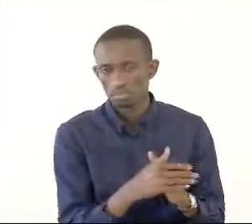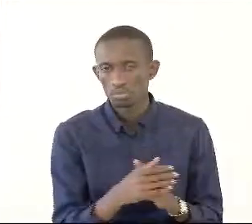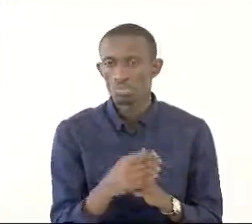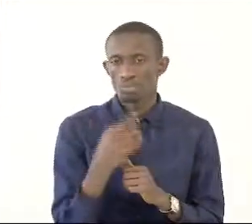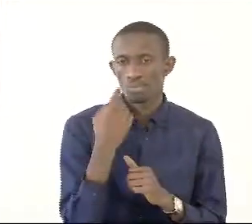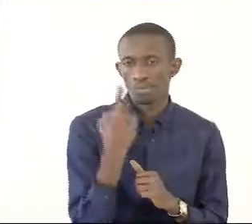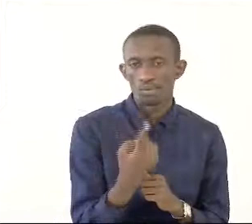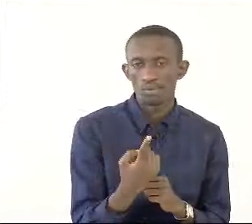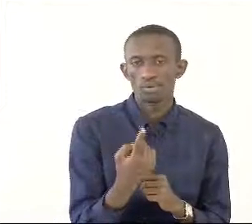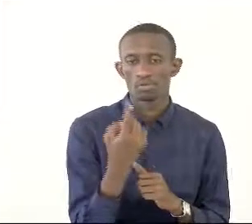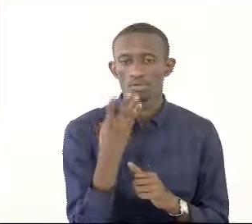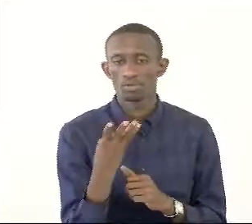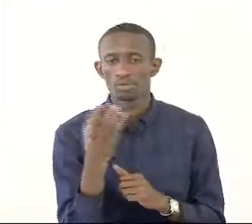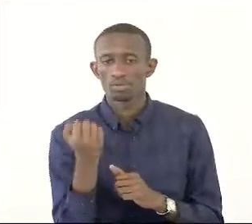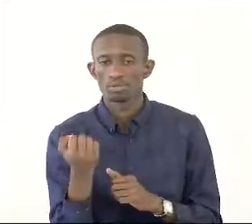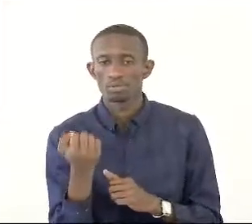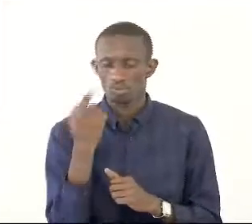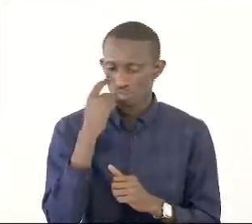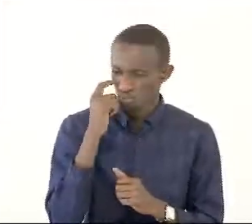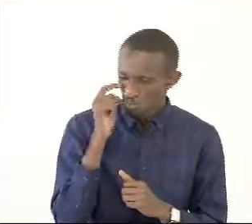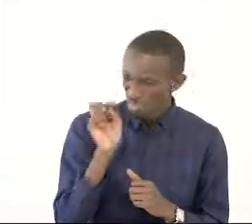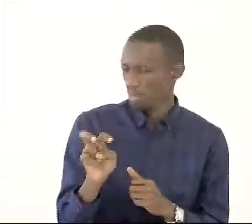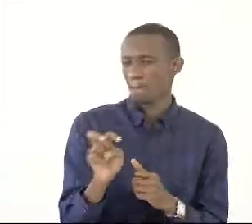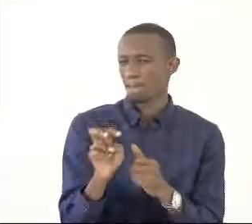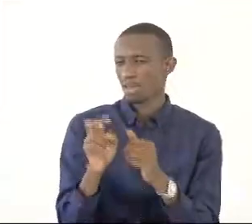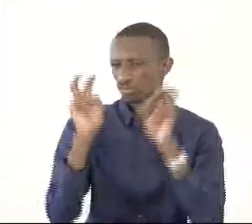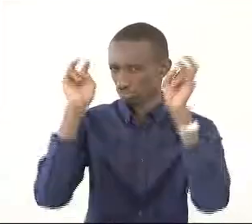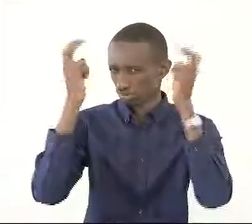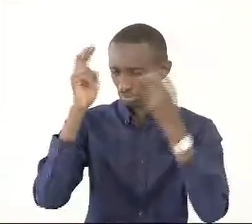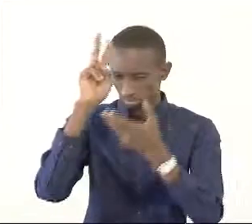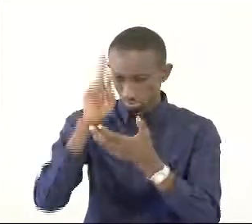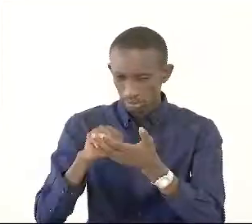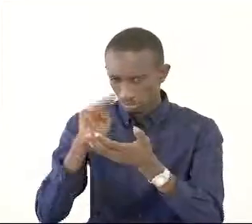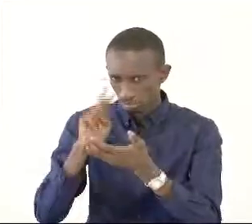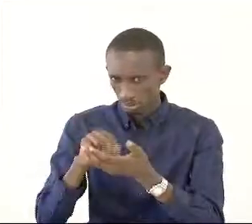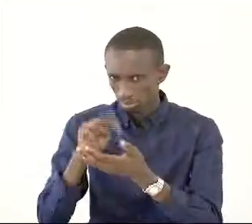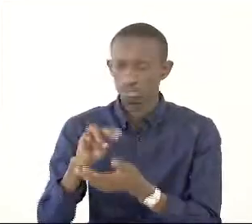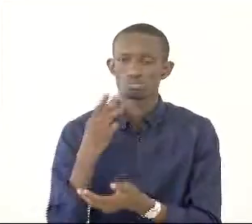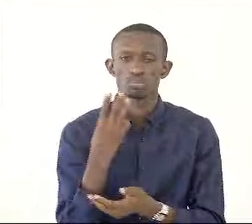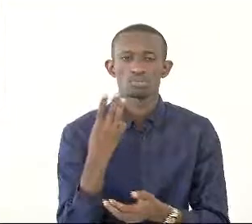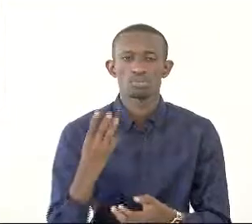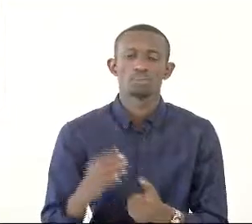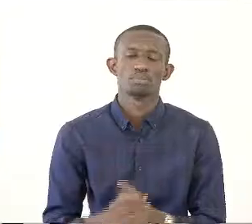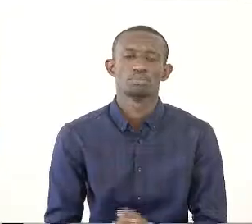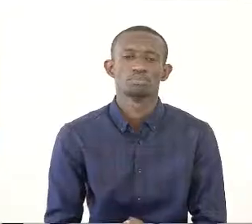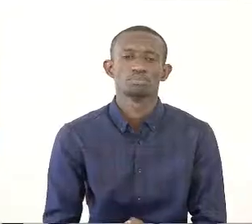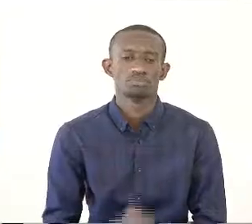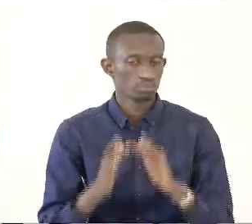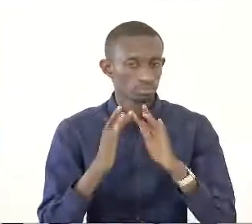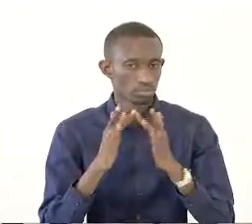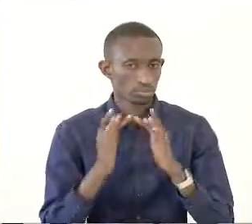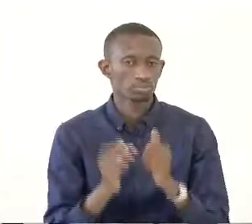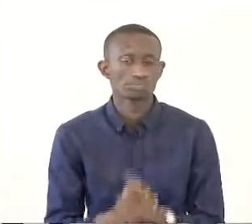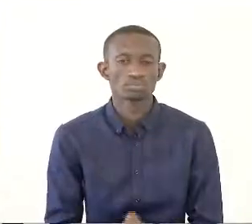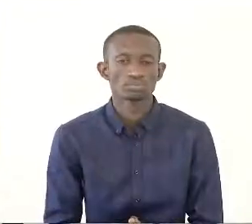145, and then you check on this lesson, but it is lesson number 9 that we are